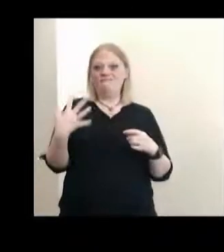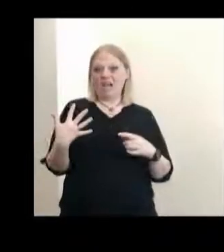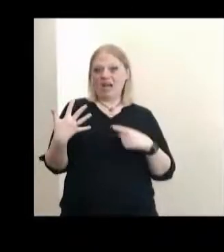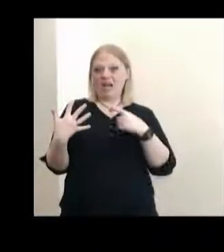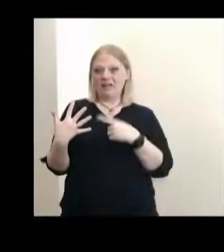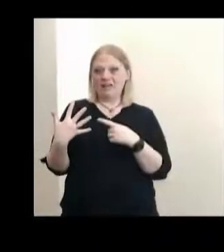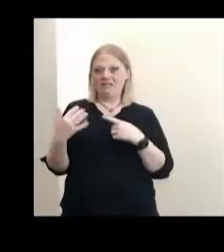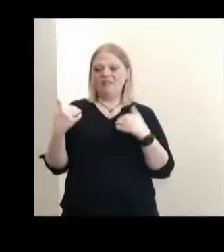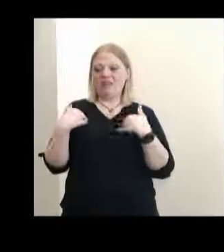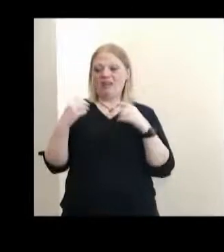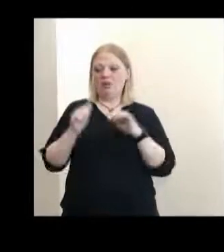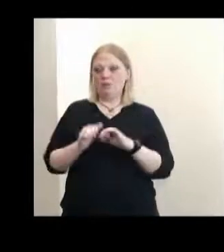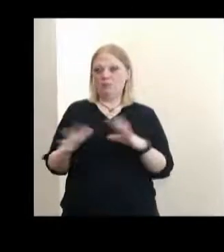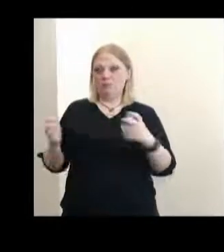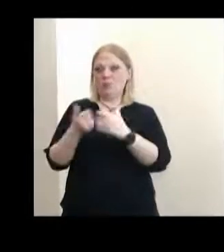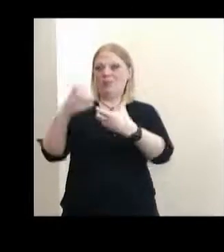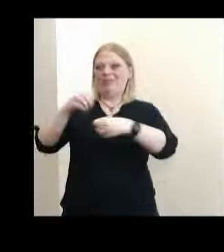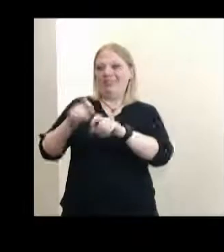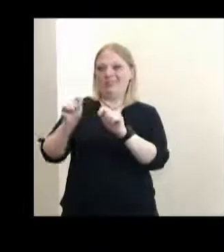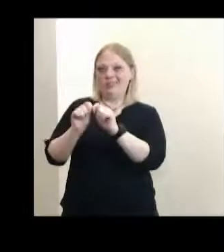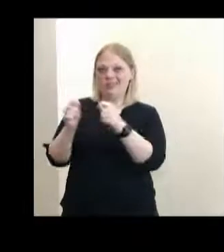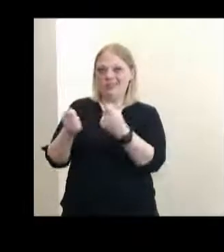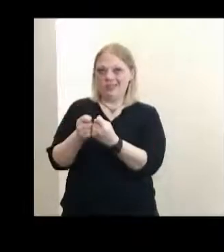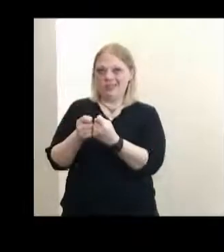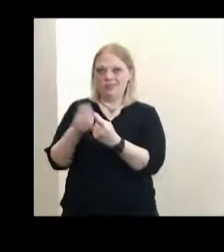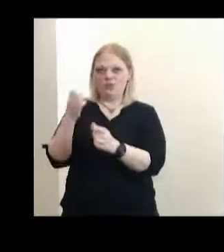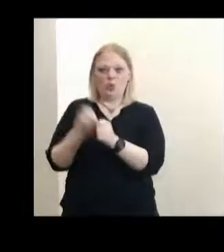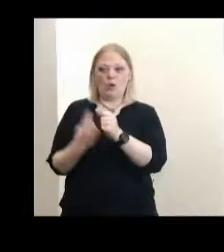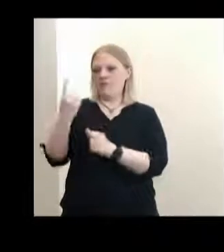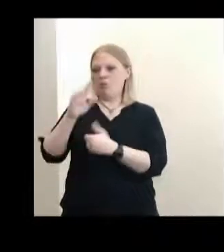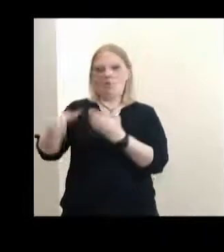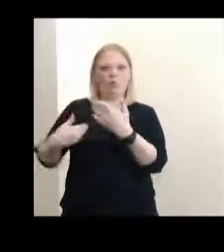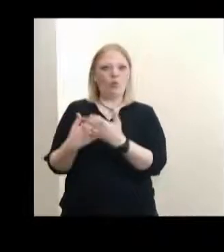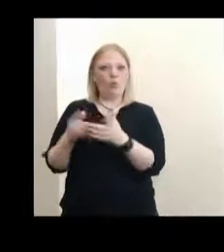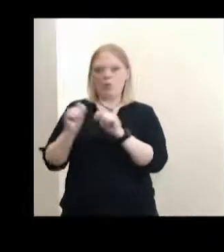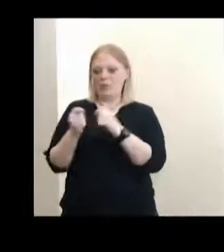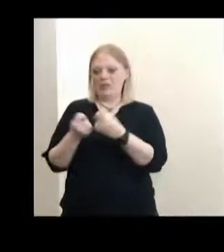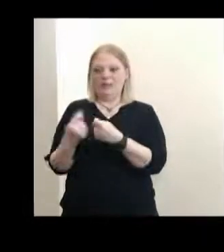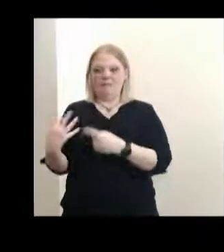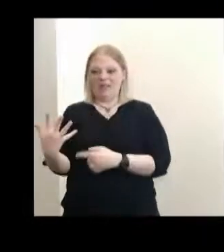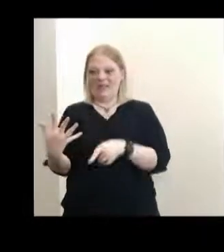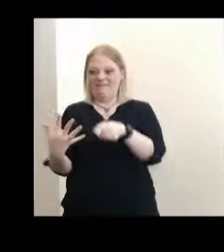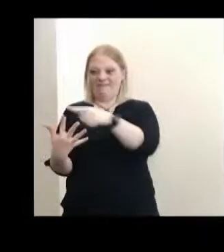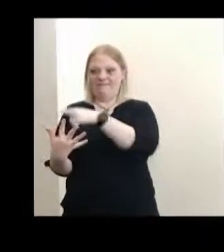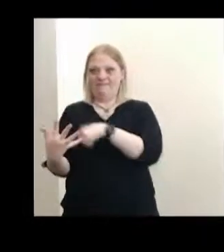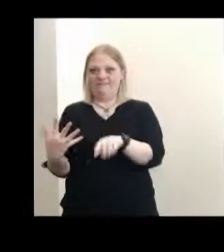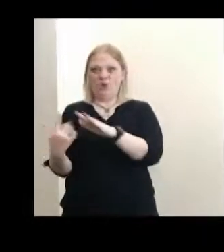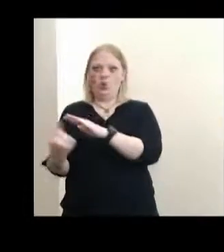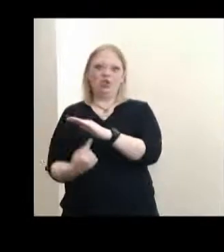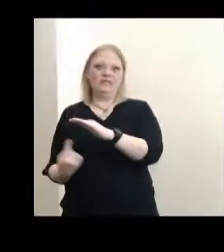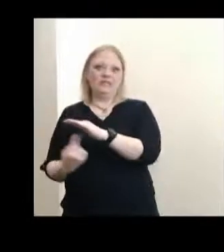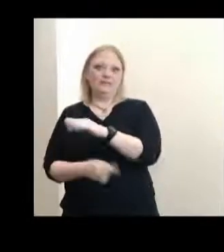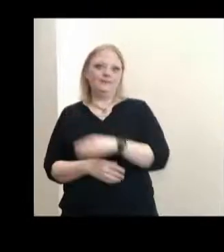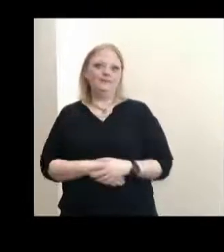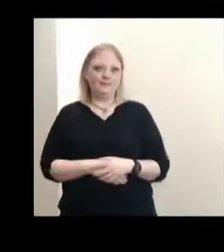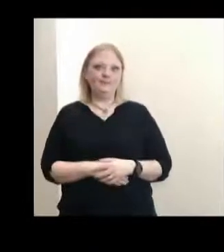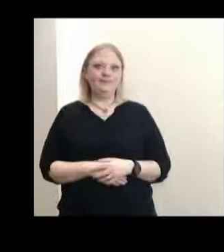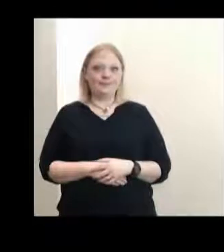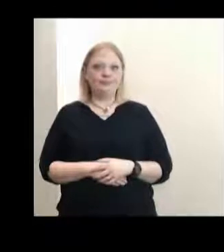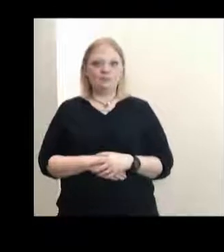had outbreaks within the team. So everybody on those 5 teams have been placed in quarantine.